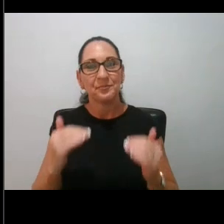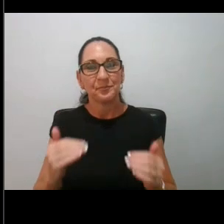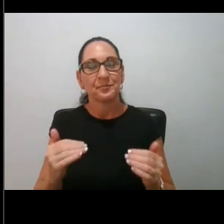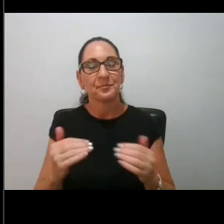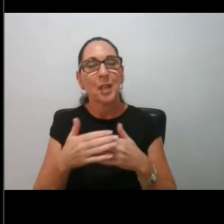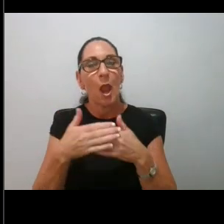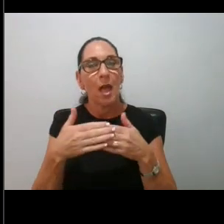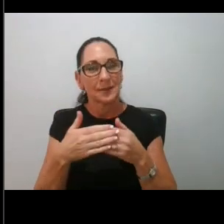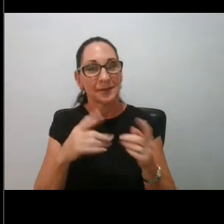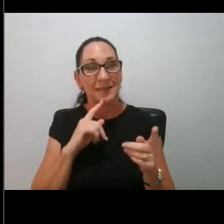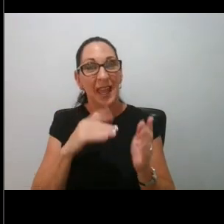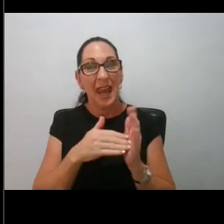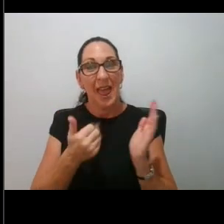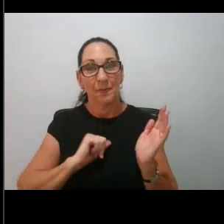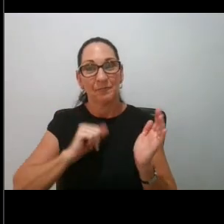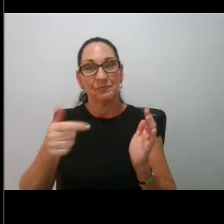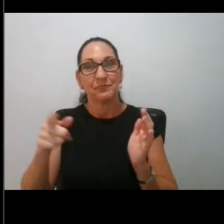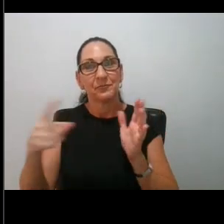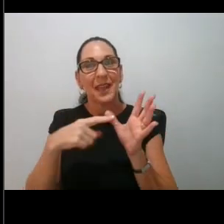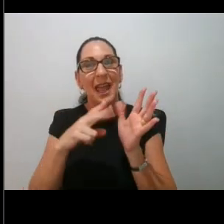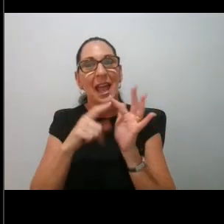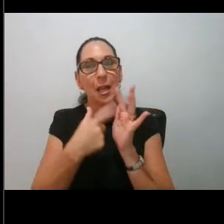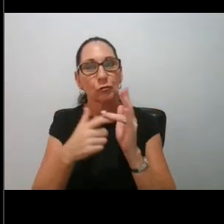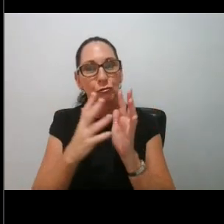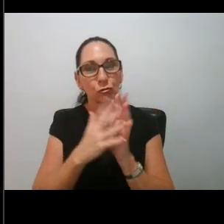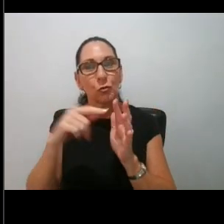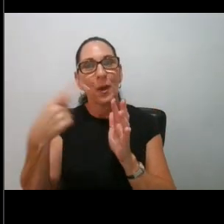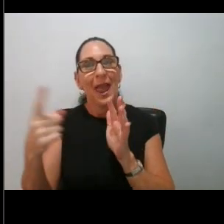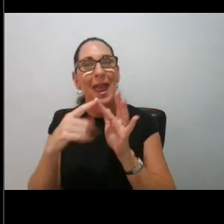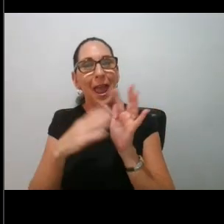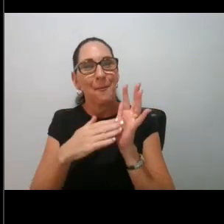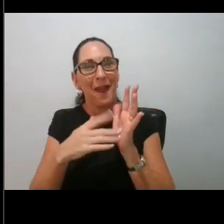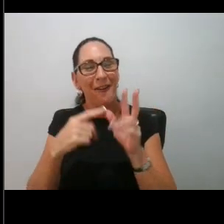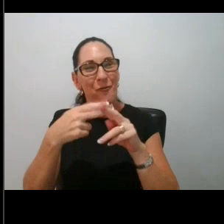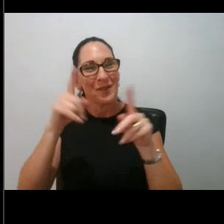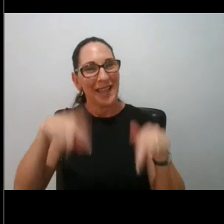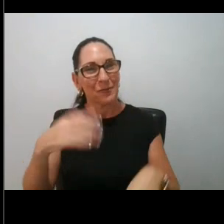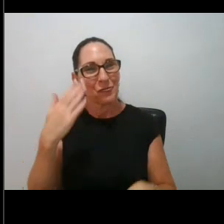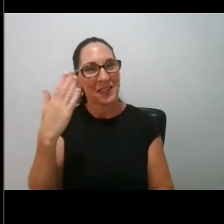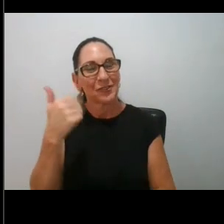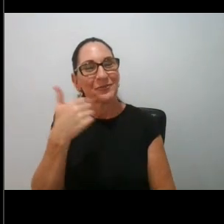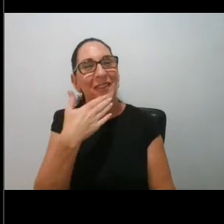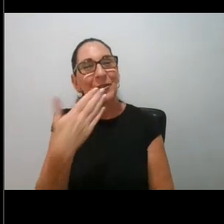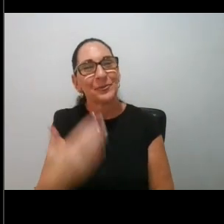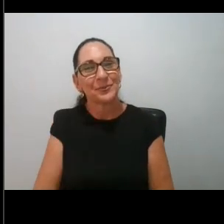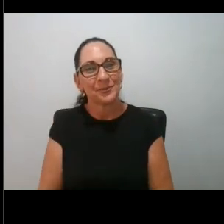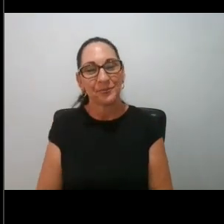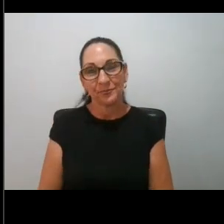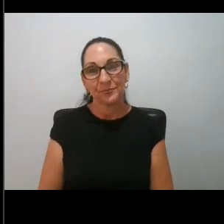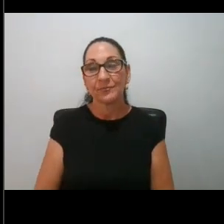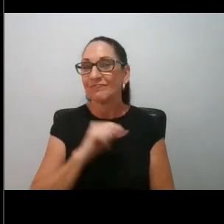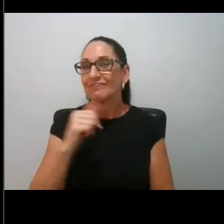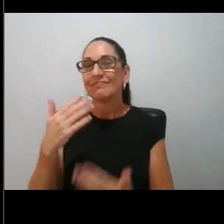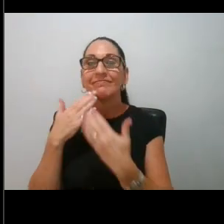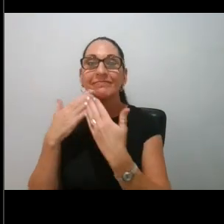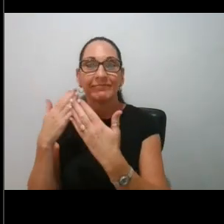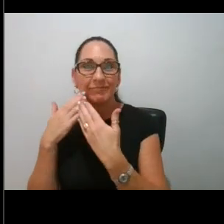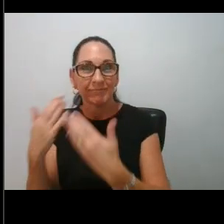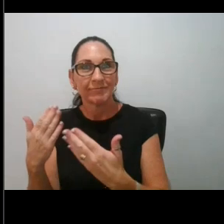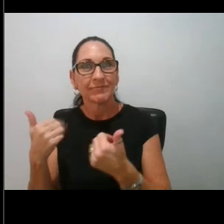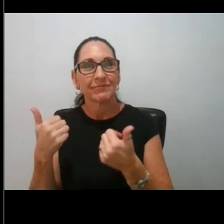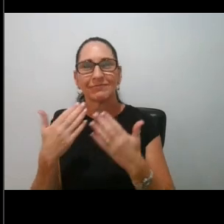now going to hand over to Andrew and Emma to start their presentation. Thank you. Thanks very much, Catherine, and thanks, folks. It's lovely